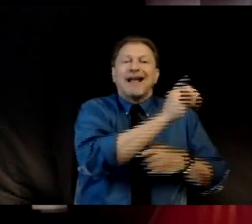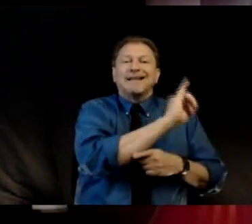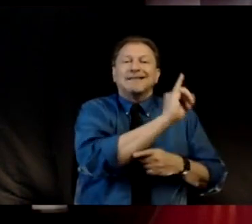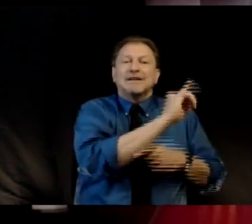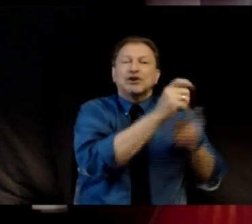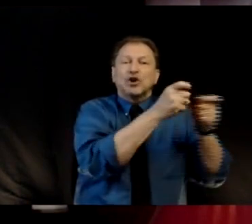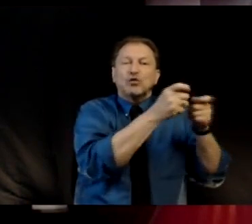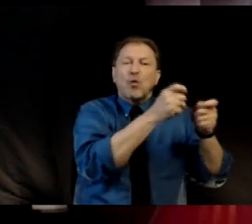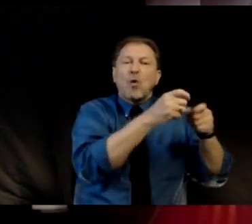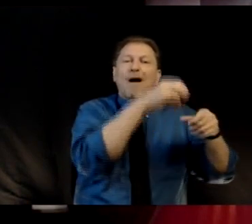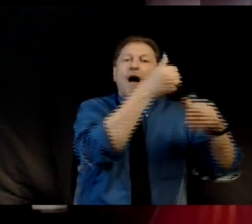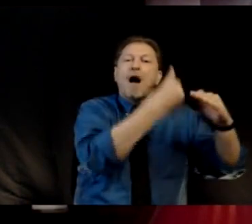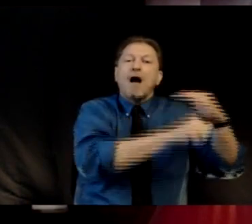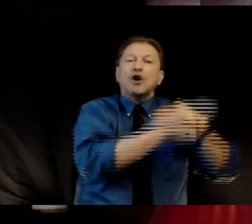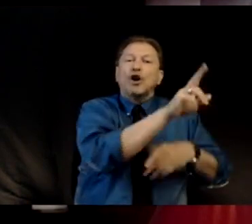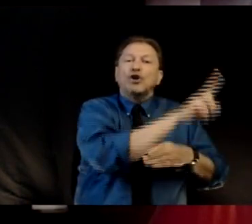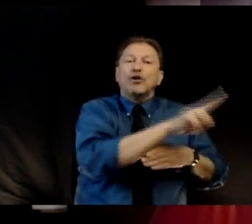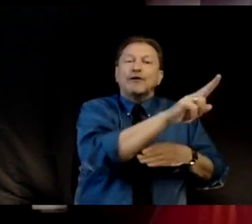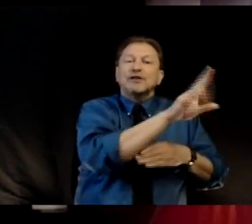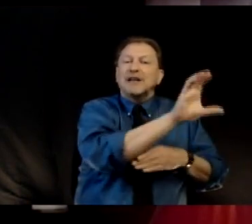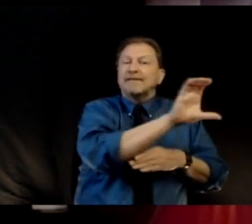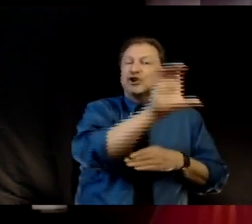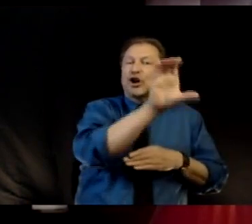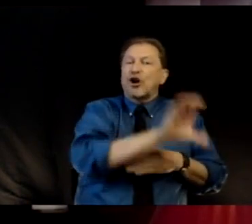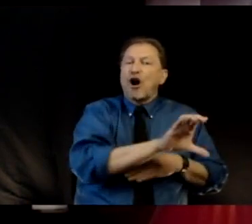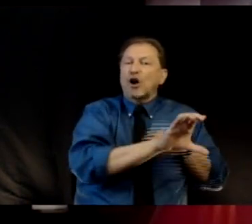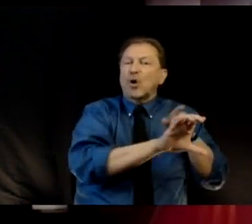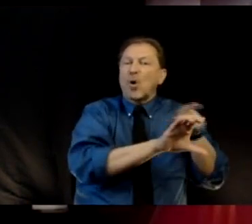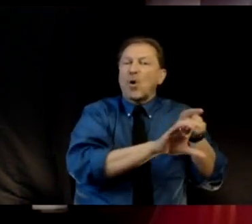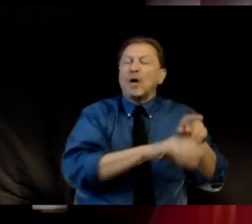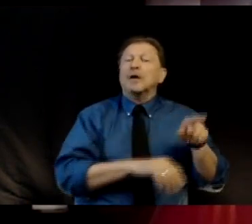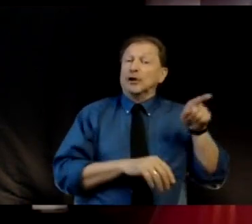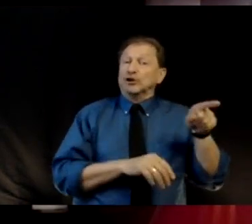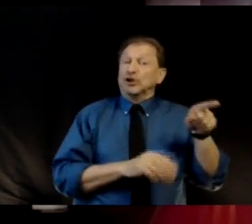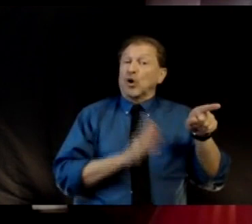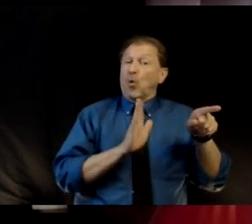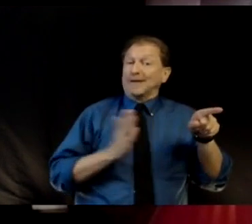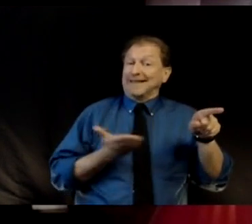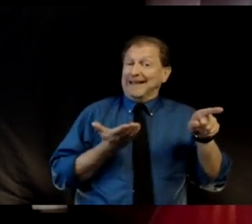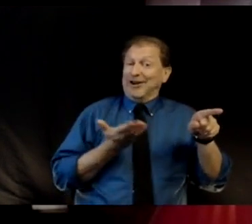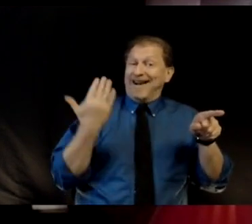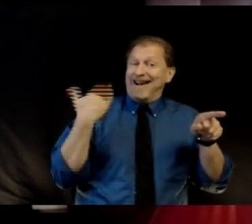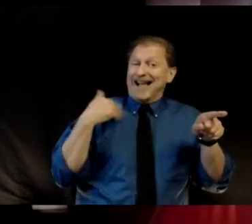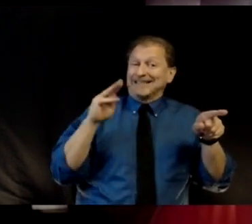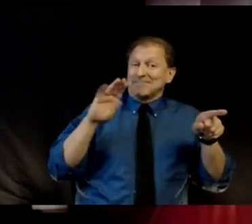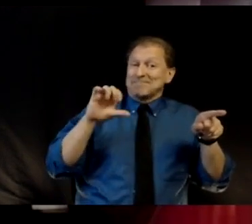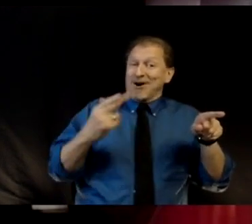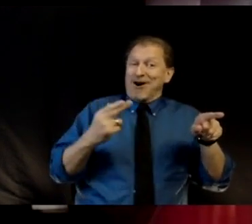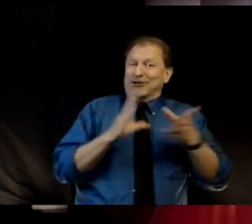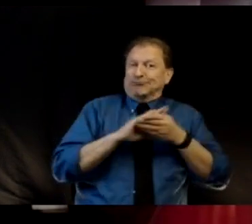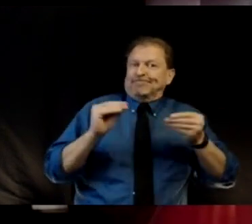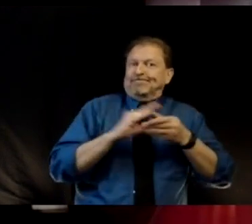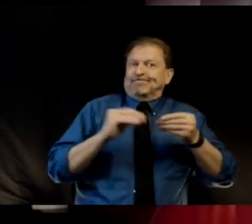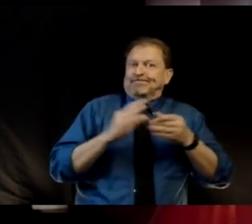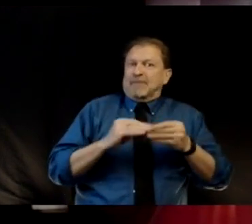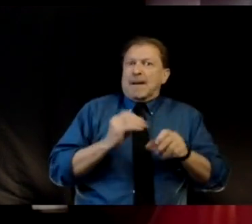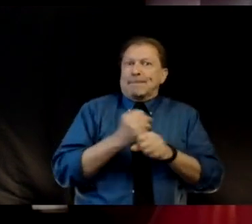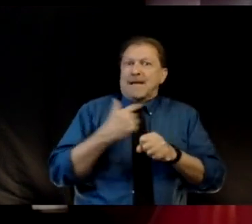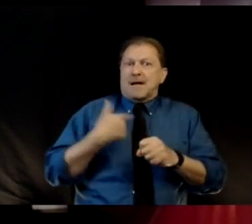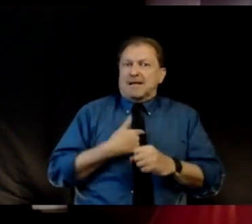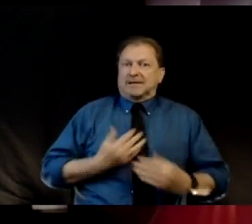of Chicago Medicine, who first joined us in March and inspired so many Illinoisans to help keep each other